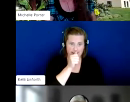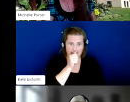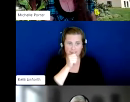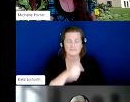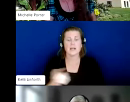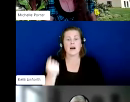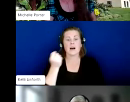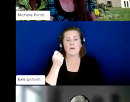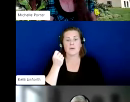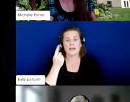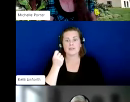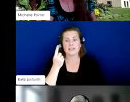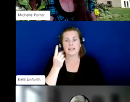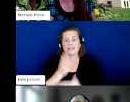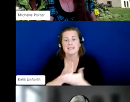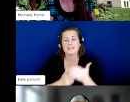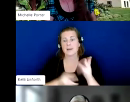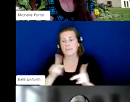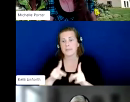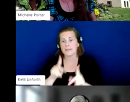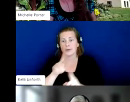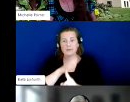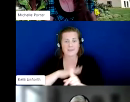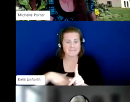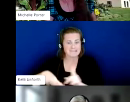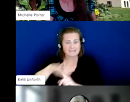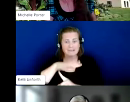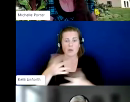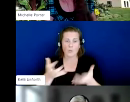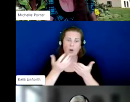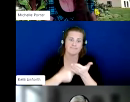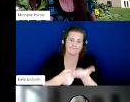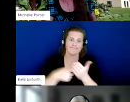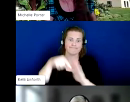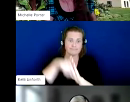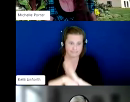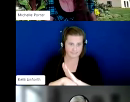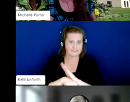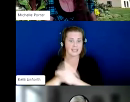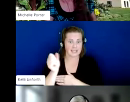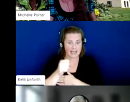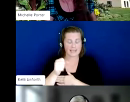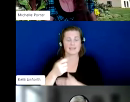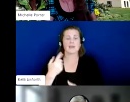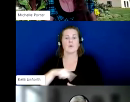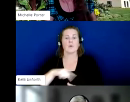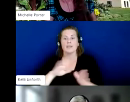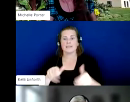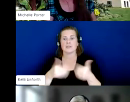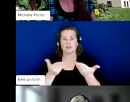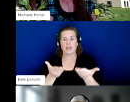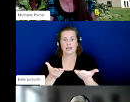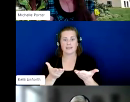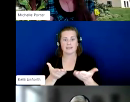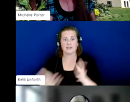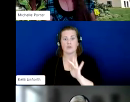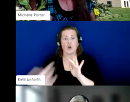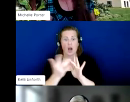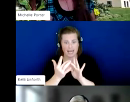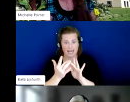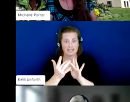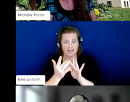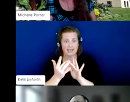experiencing circumstances that they would like to discuss. We would like to encourage you to contact us offline if you